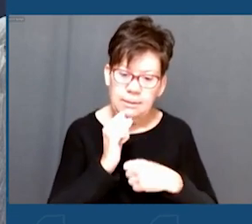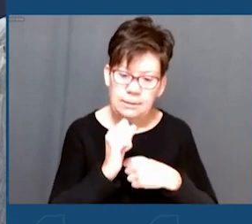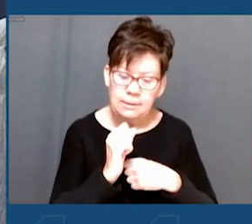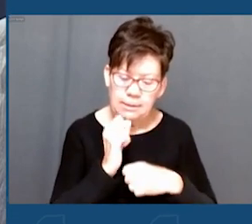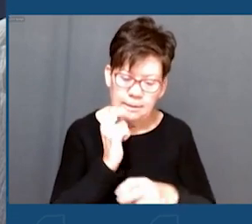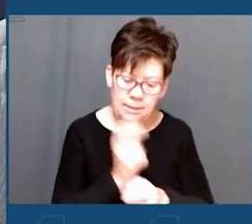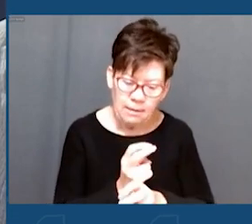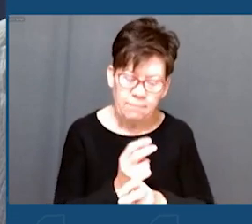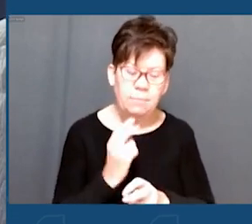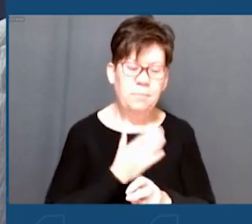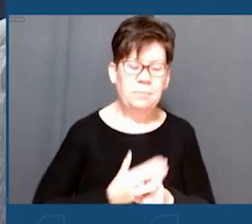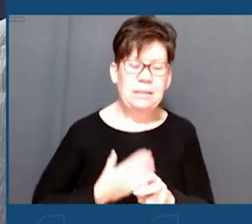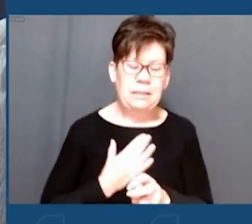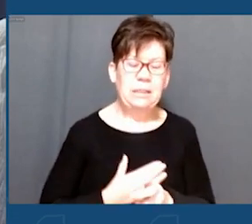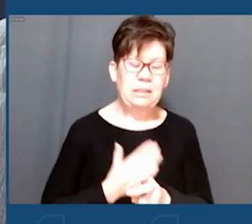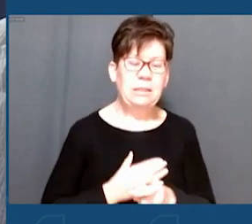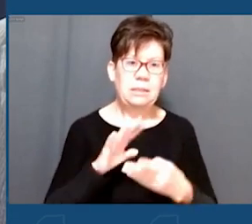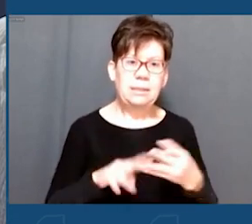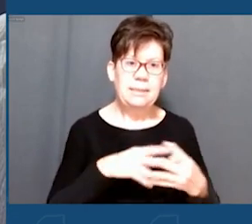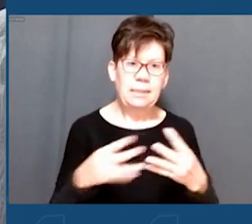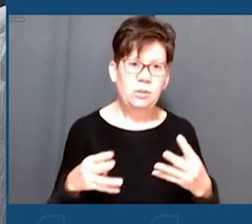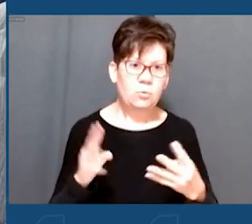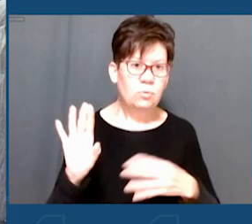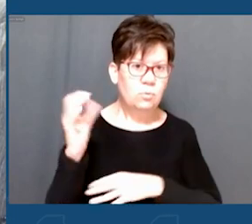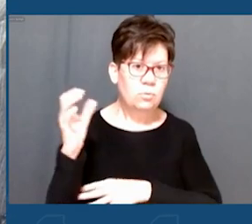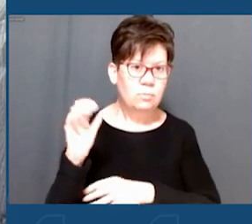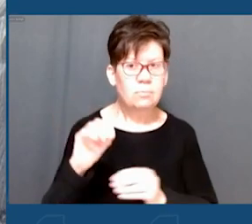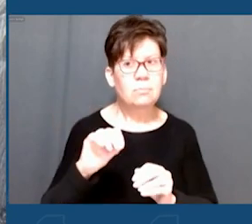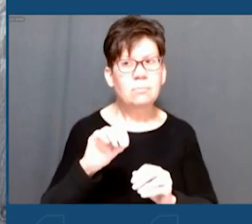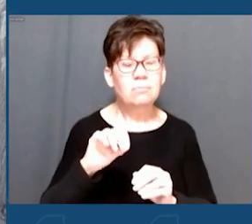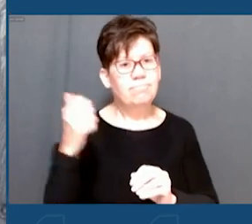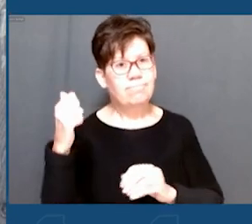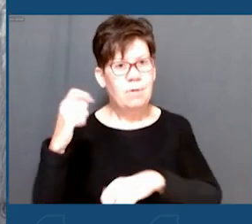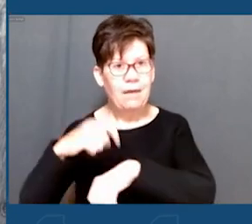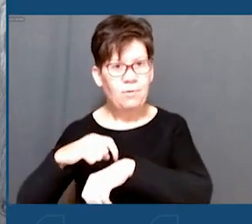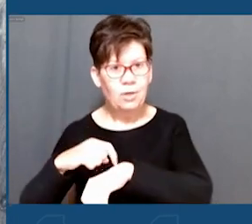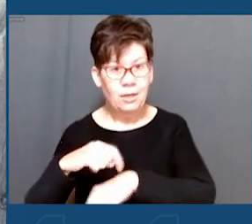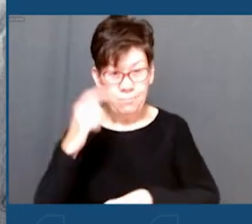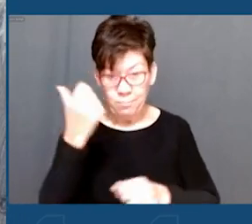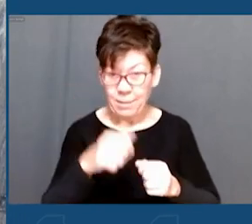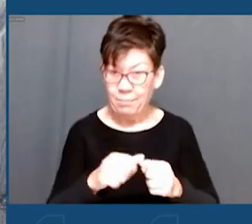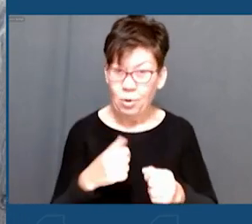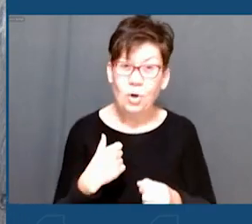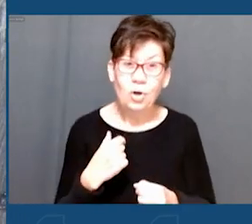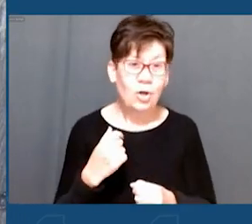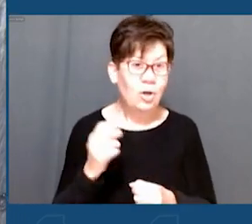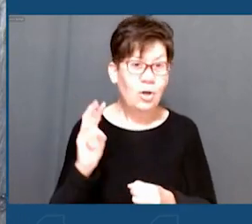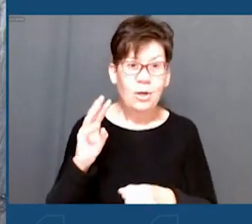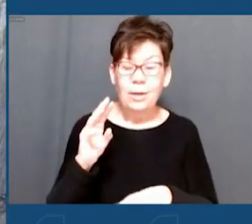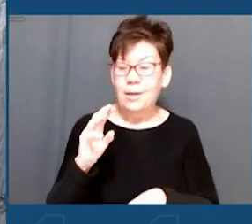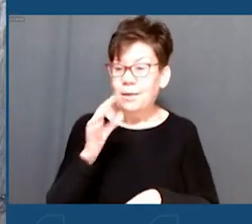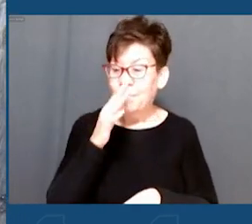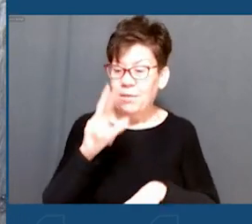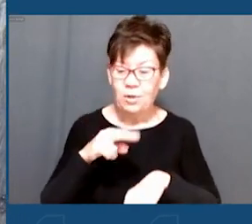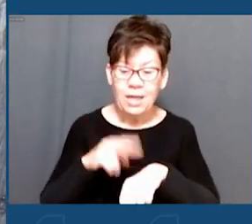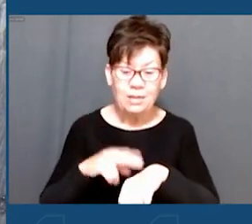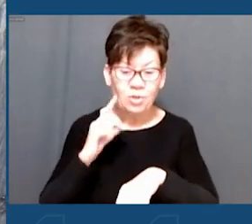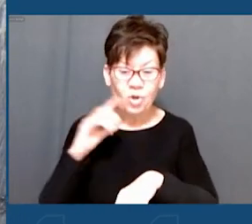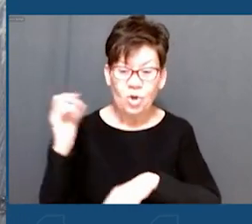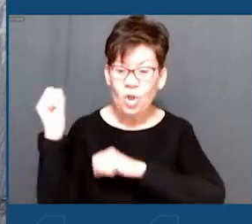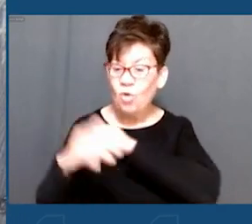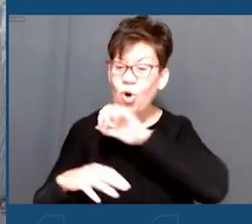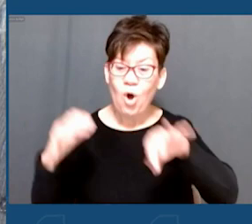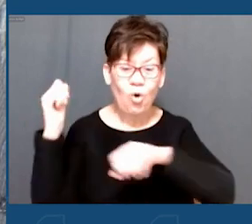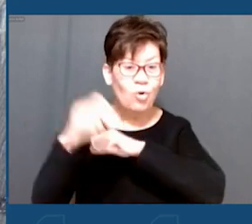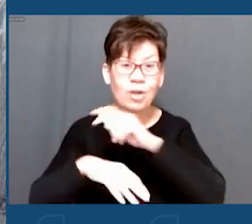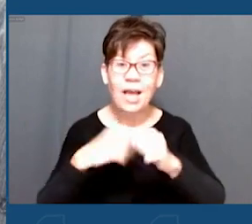with your family, because Mother Nature threw the kitchen sink at us this time. I said she throws everything but the kitchen sink. I'm fully